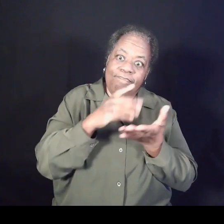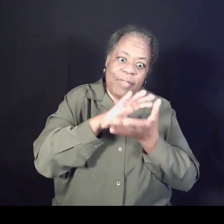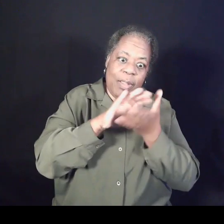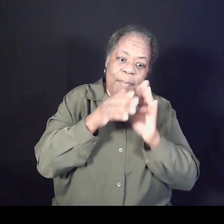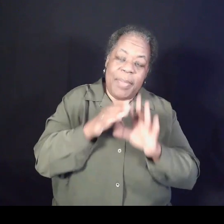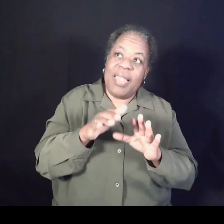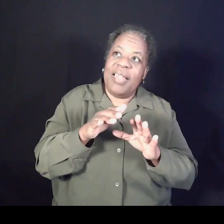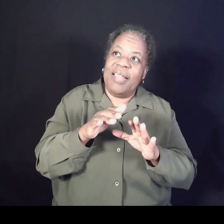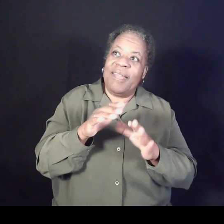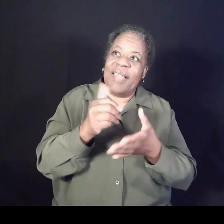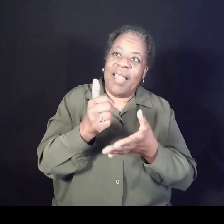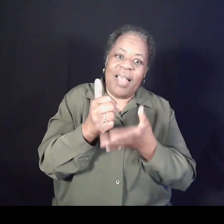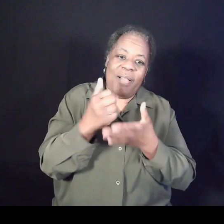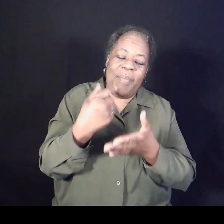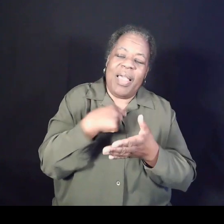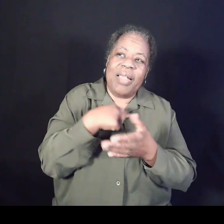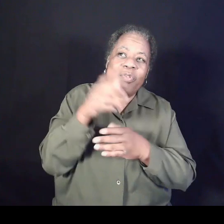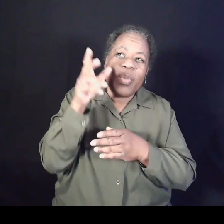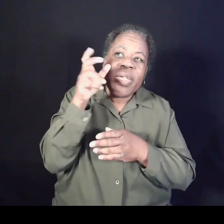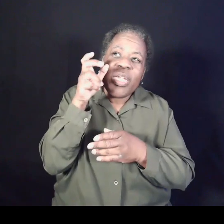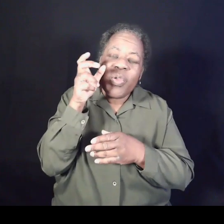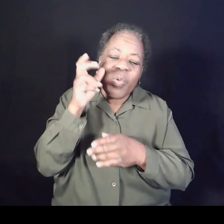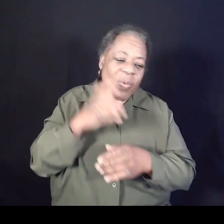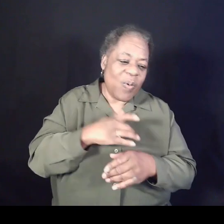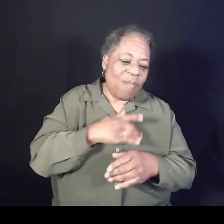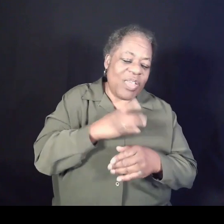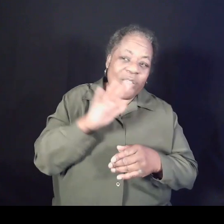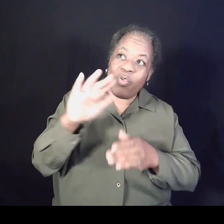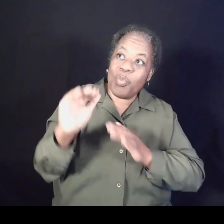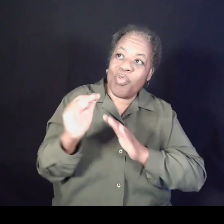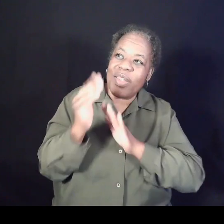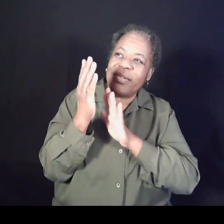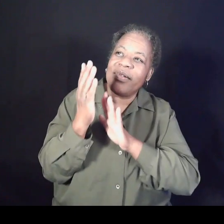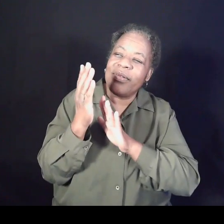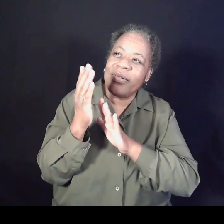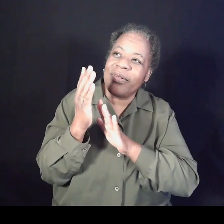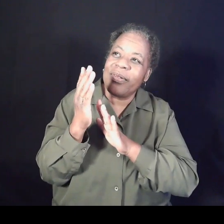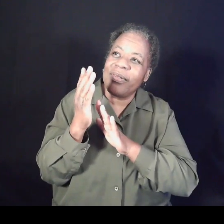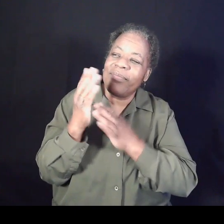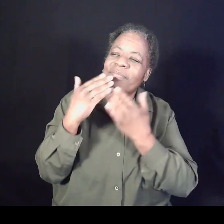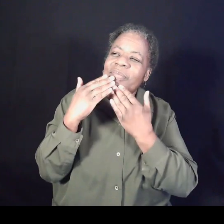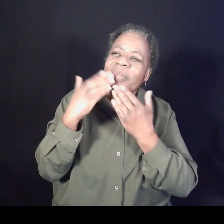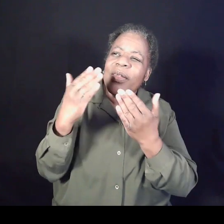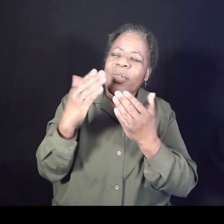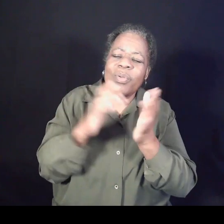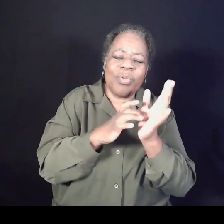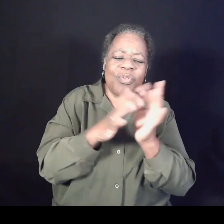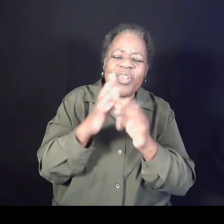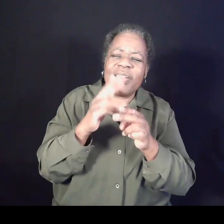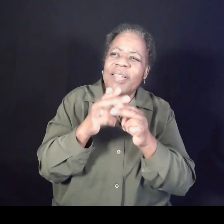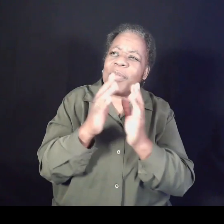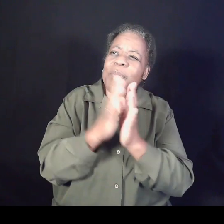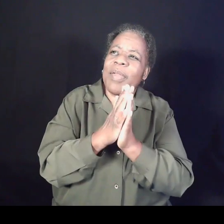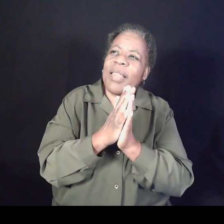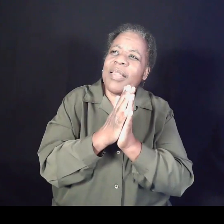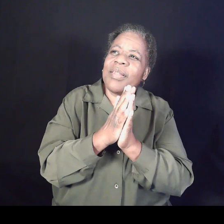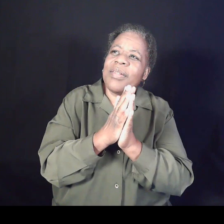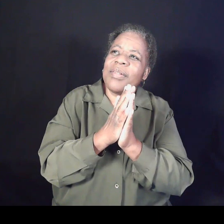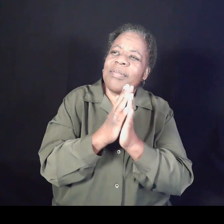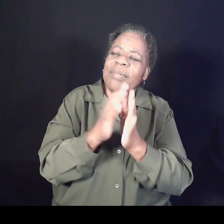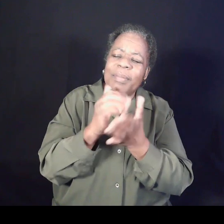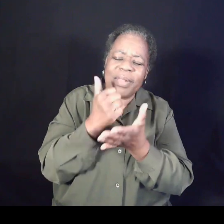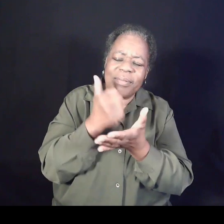for us to be able to hear and to feel your presence in those moments. We thank you, and in Jesus' name we pray.